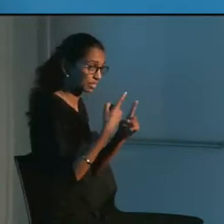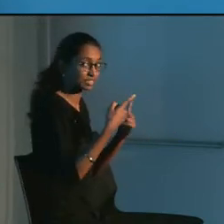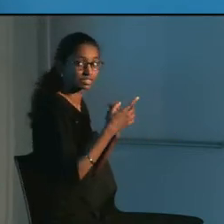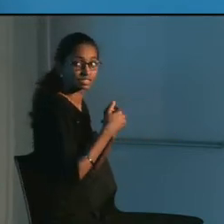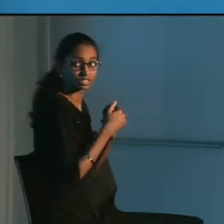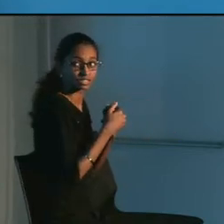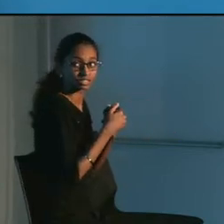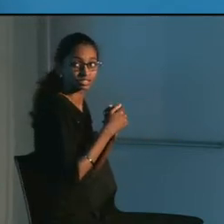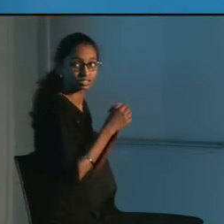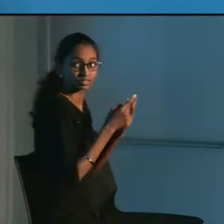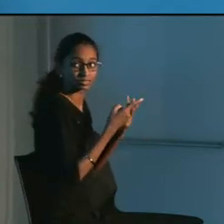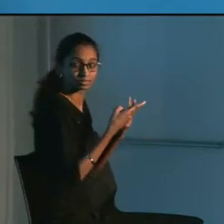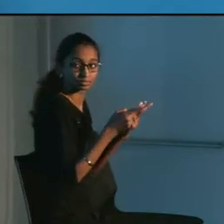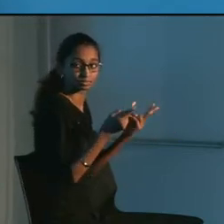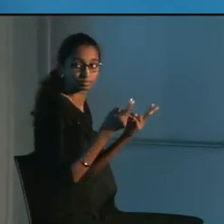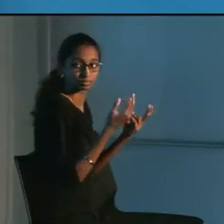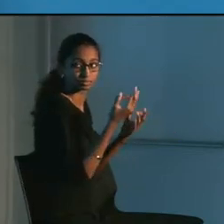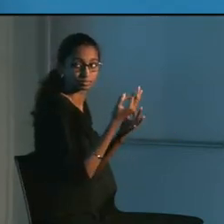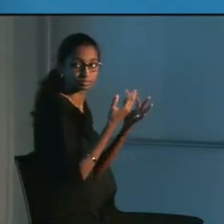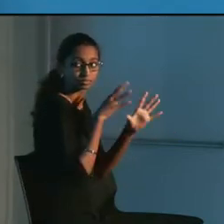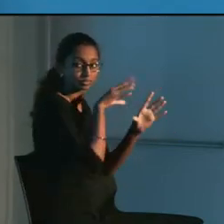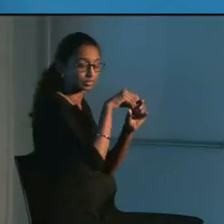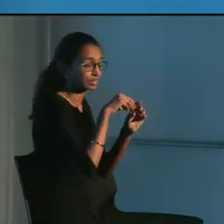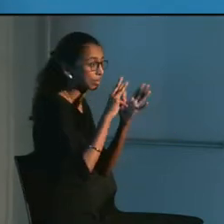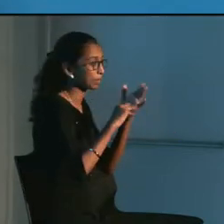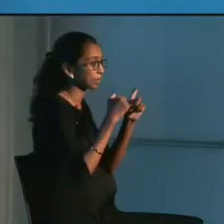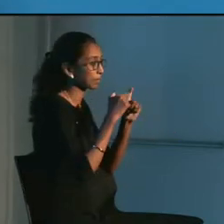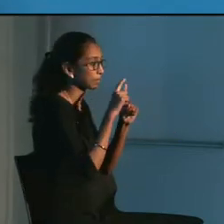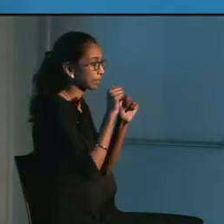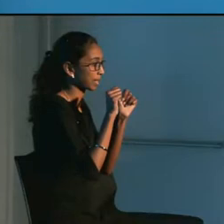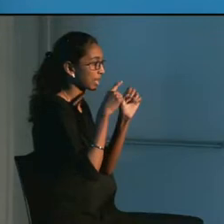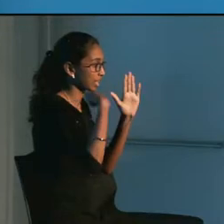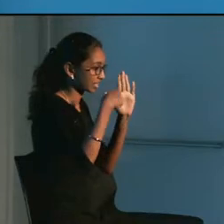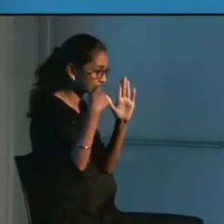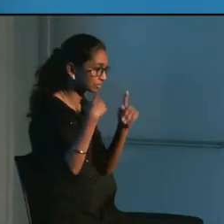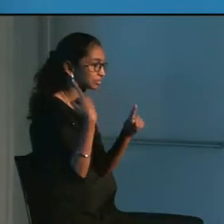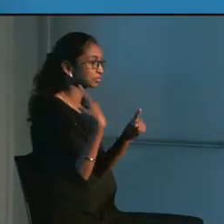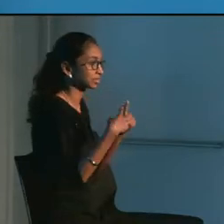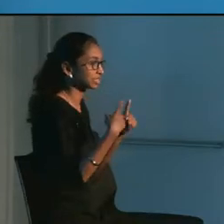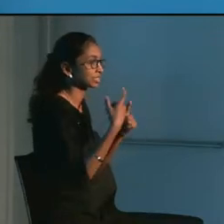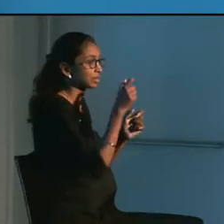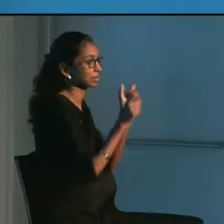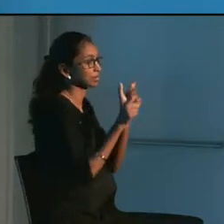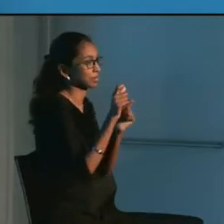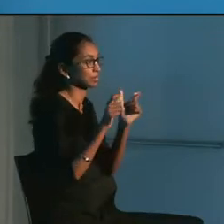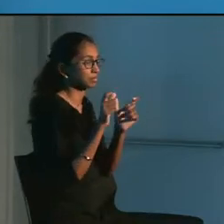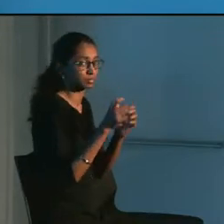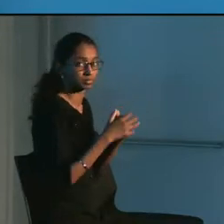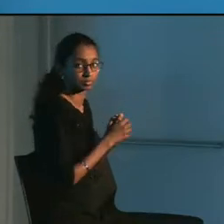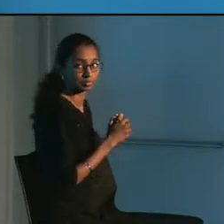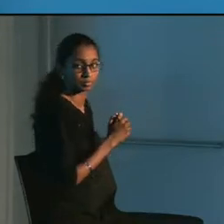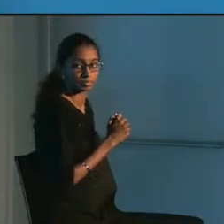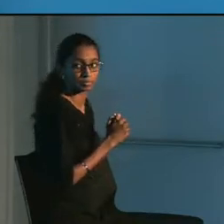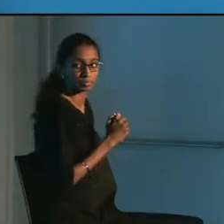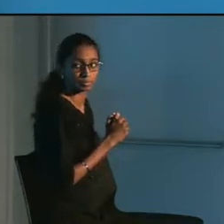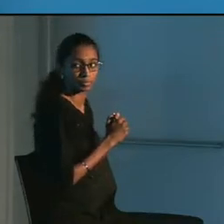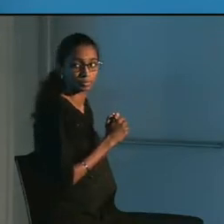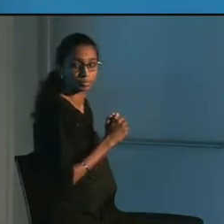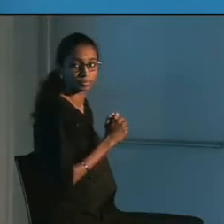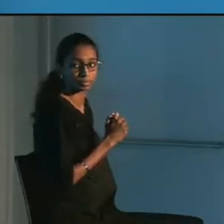interventions and methodologies across media to shift public consciousness towards the issue.